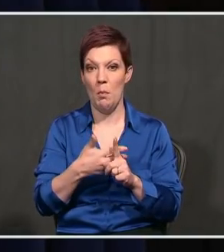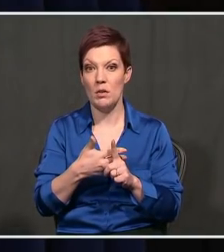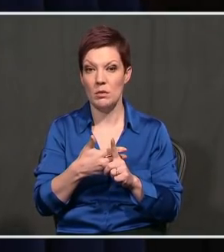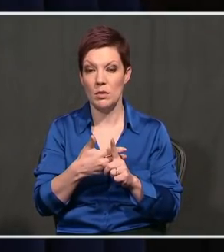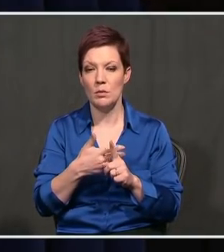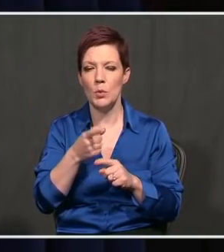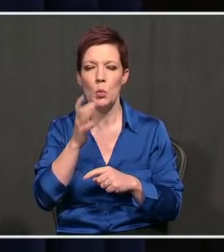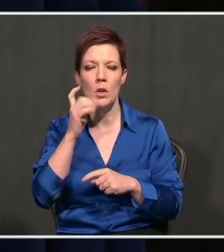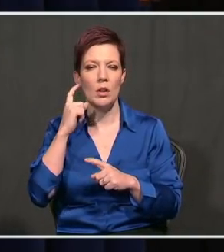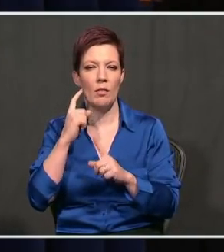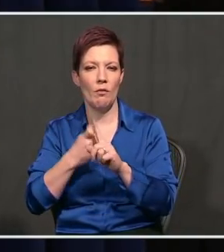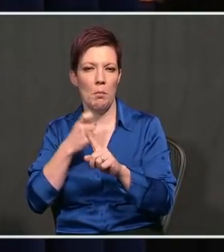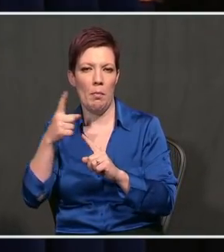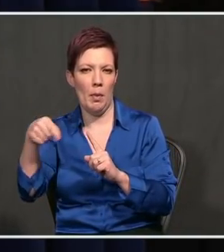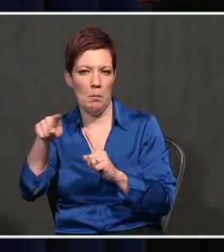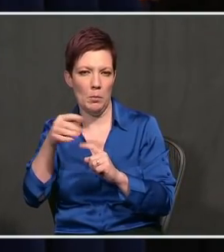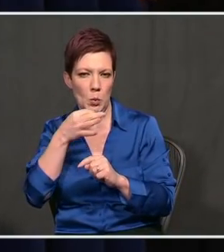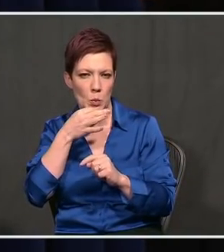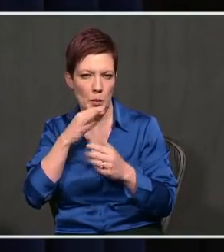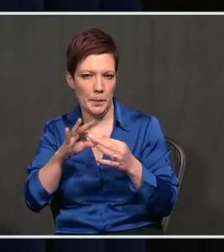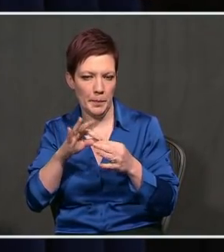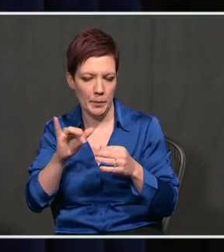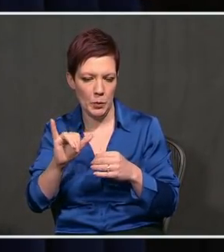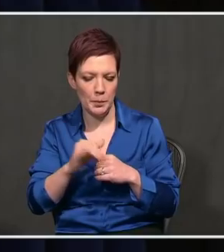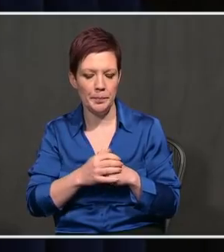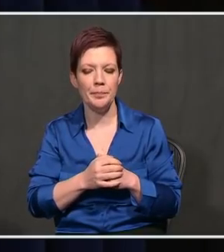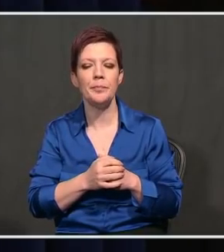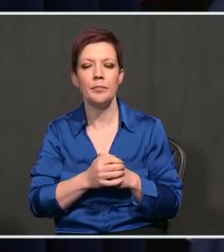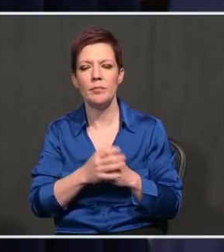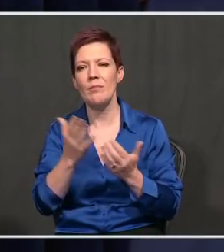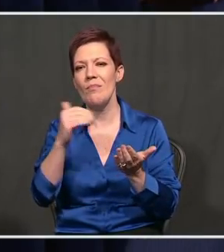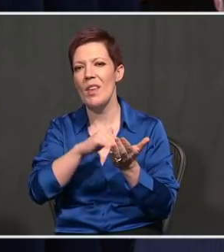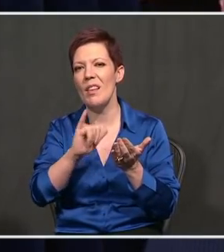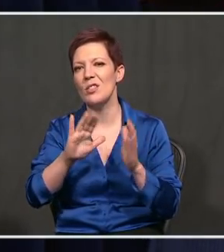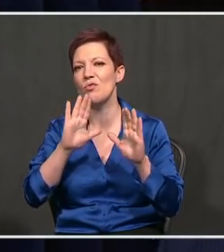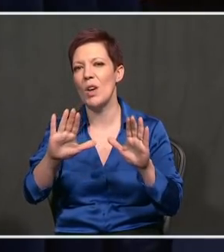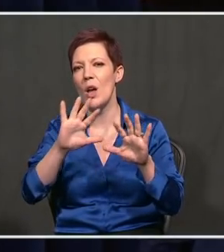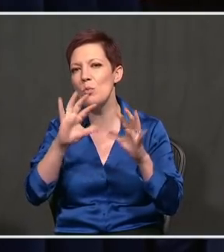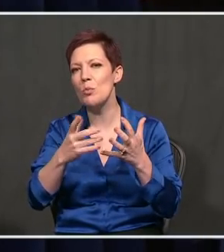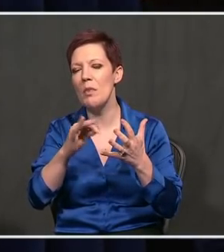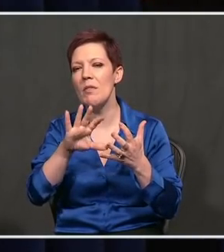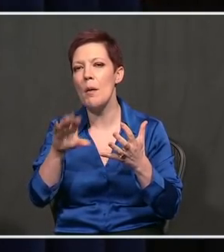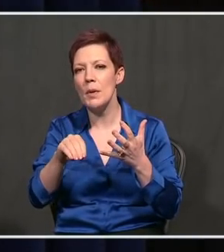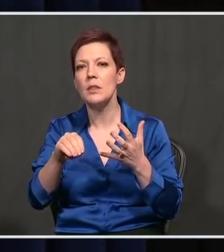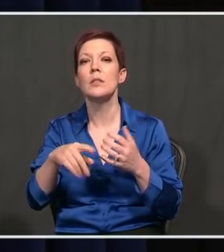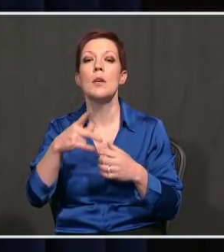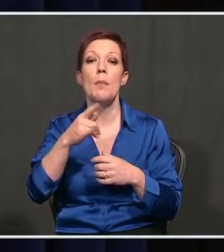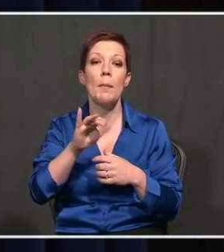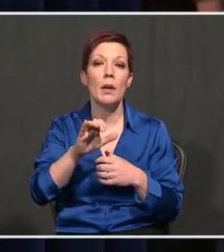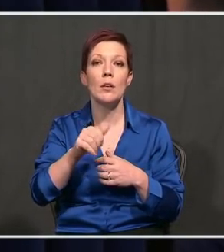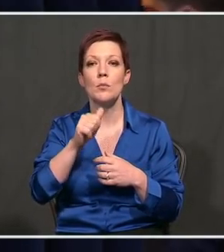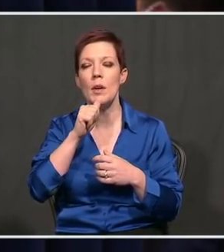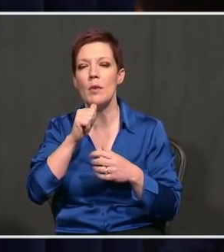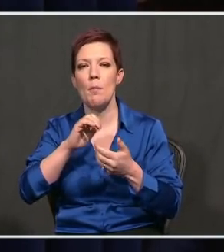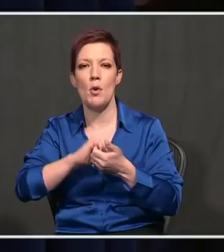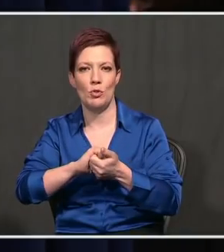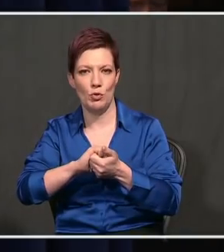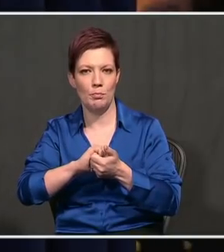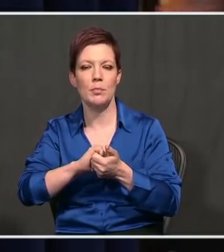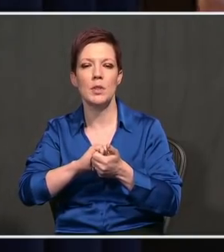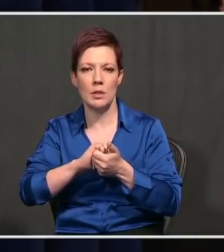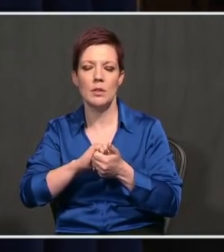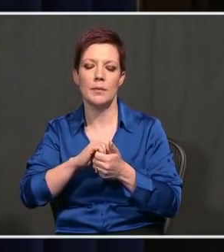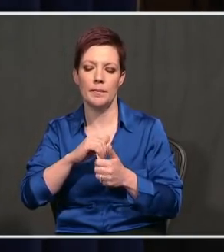shortly. So this is, again, a great group of companies, our public-private partnership, and I'm going to hand it off